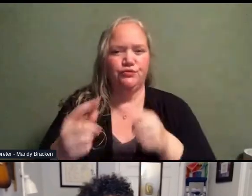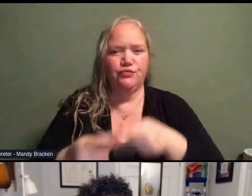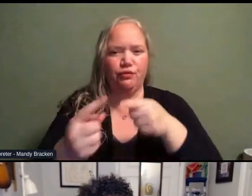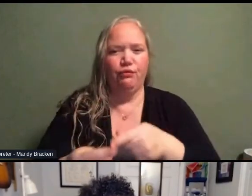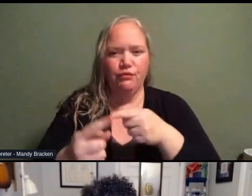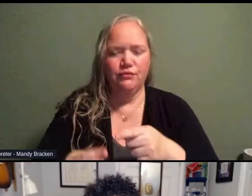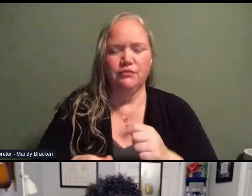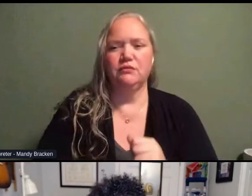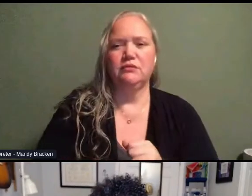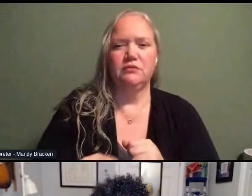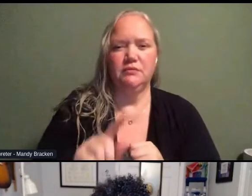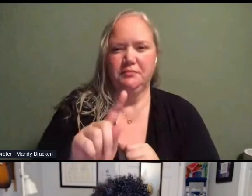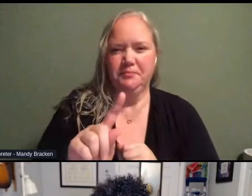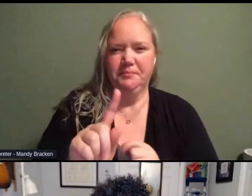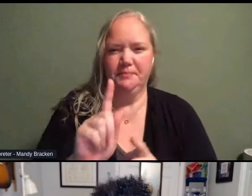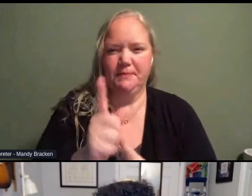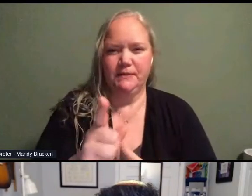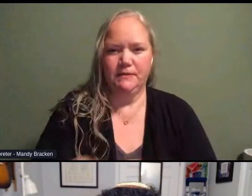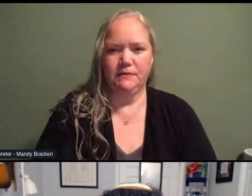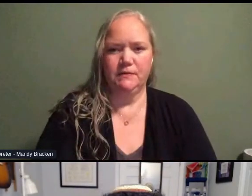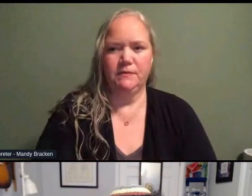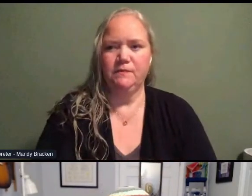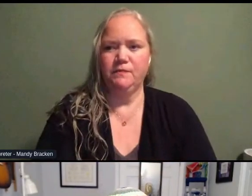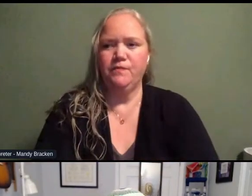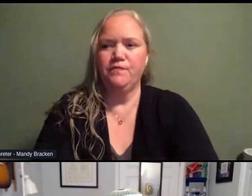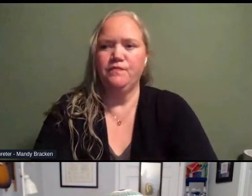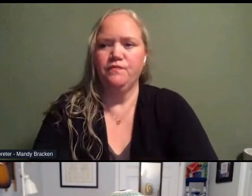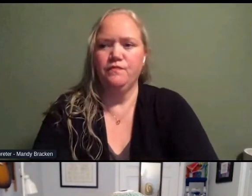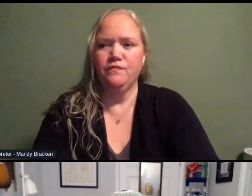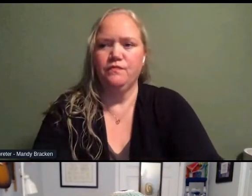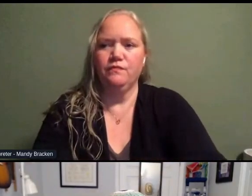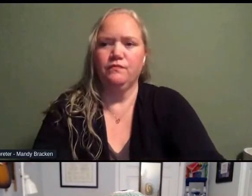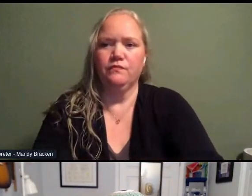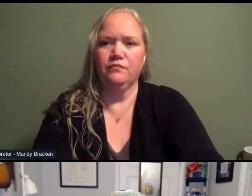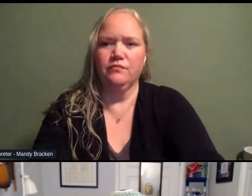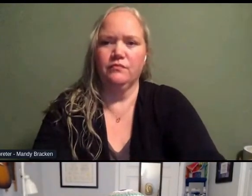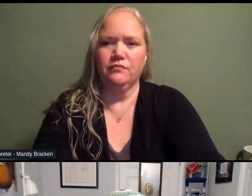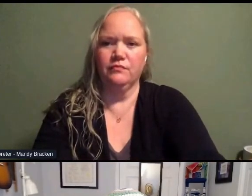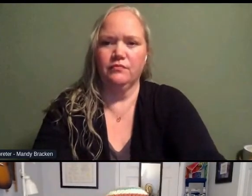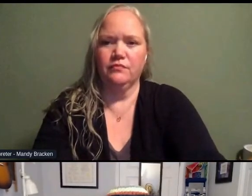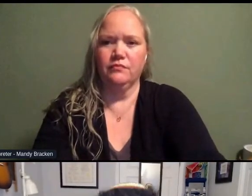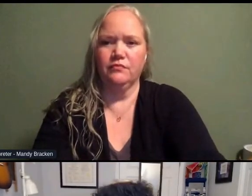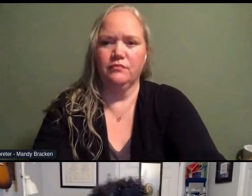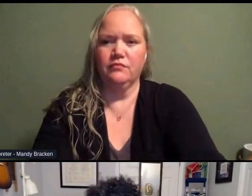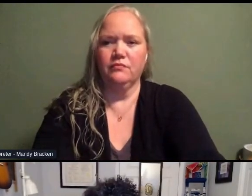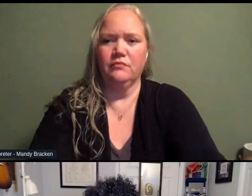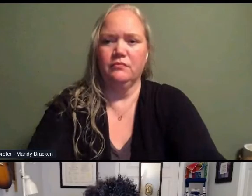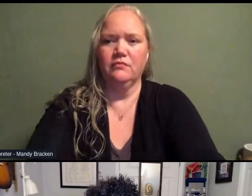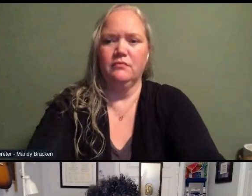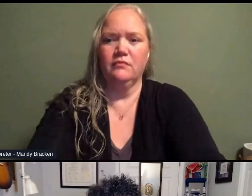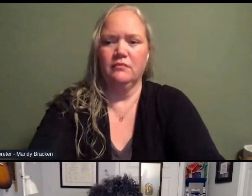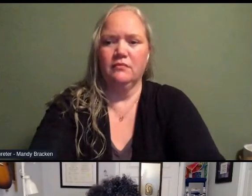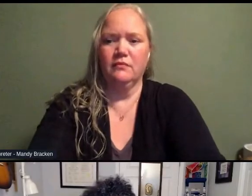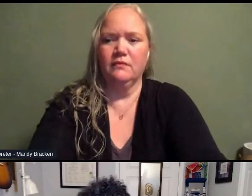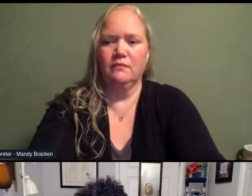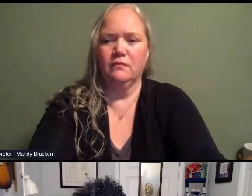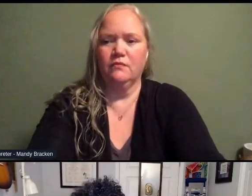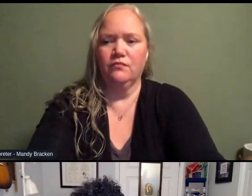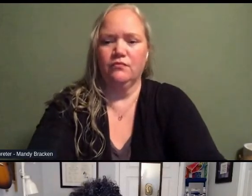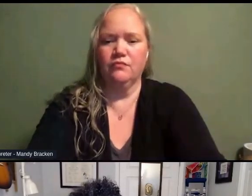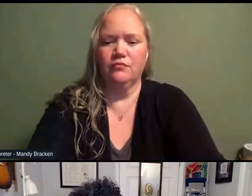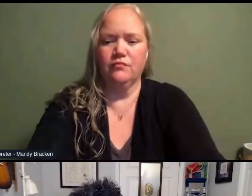small communities into the large Jewish American community in Atlanta. Thank you. Victoria, go ahead.